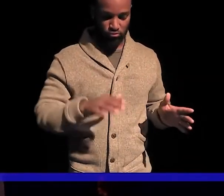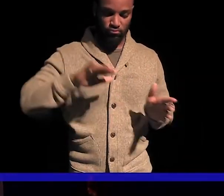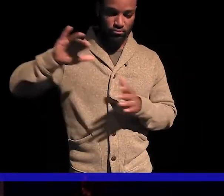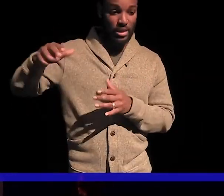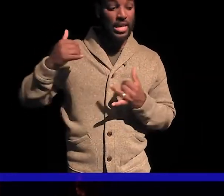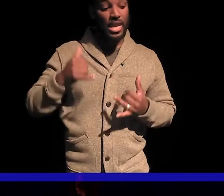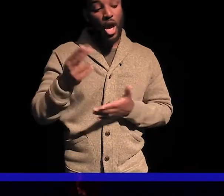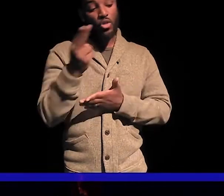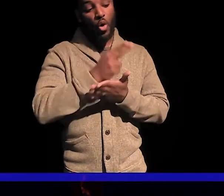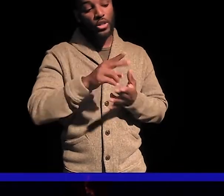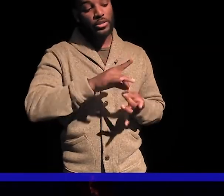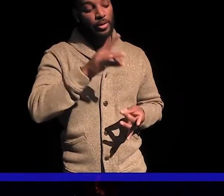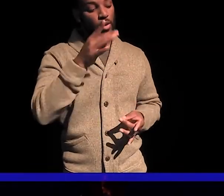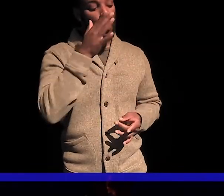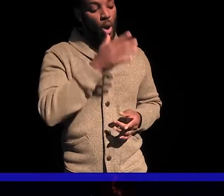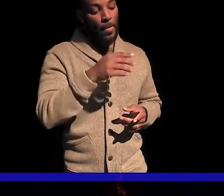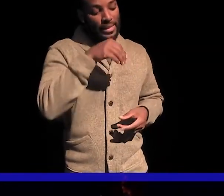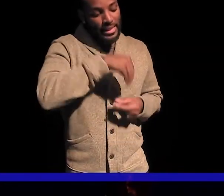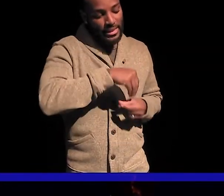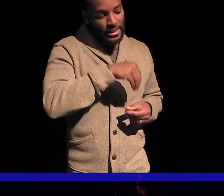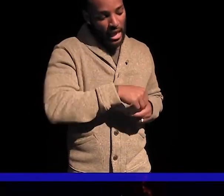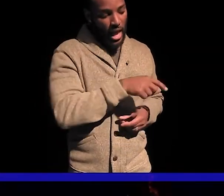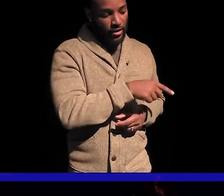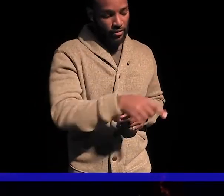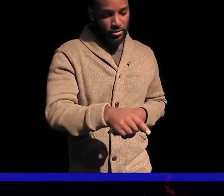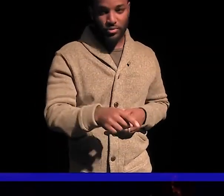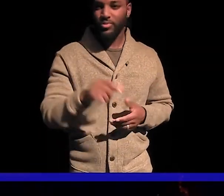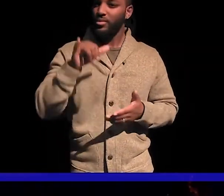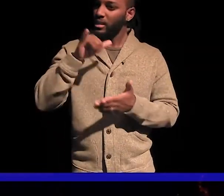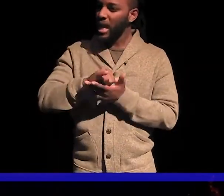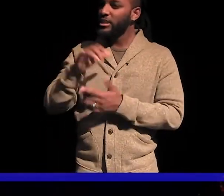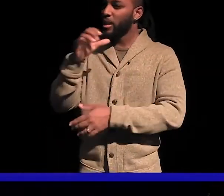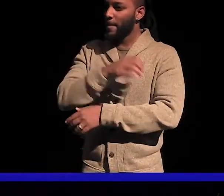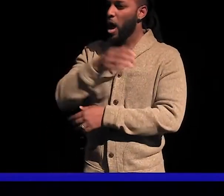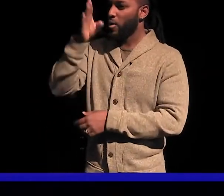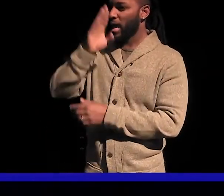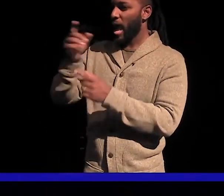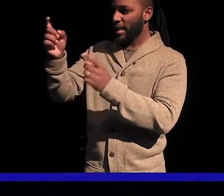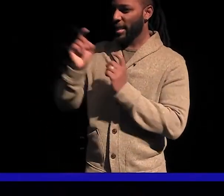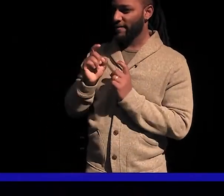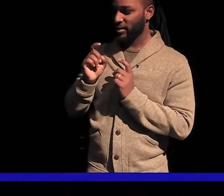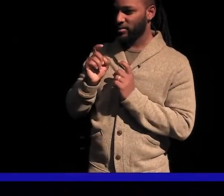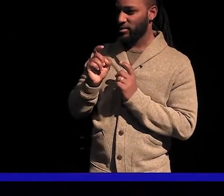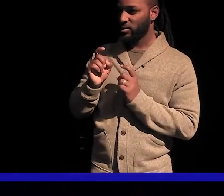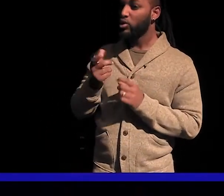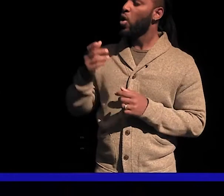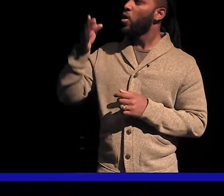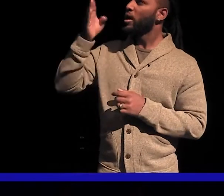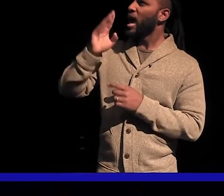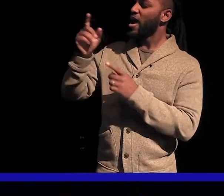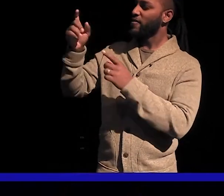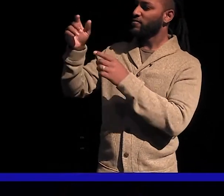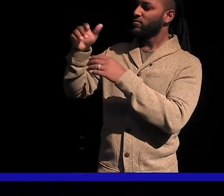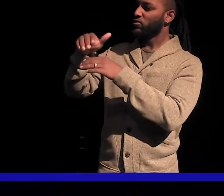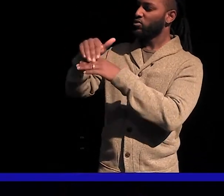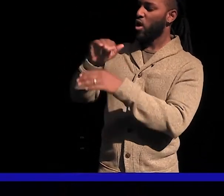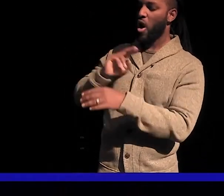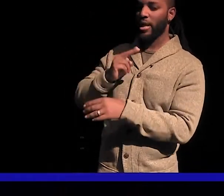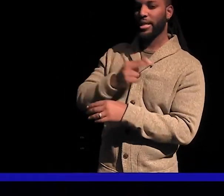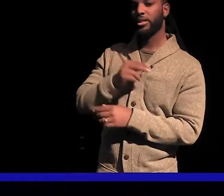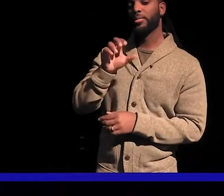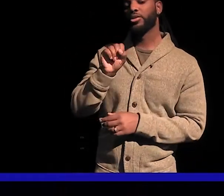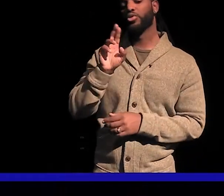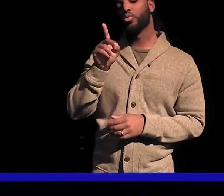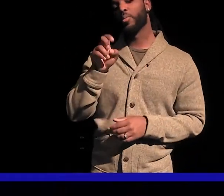is the will of God that we be empowered. And the life to which God has called us, when we speak of supernatural,